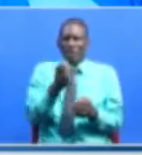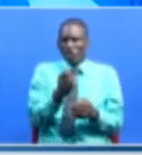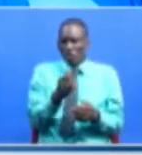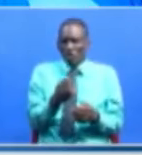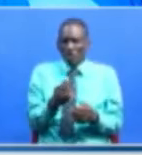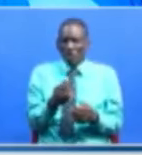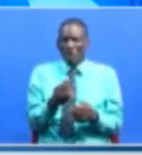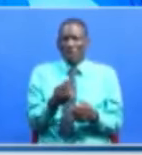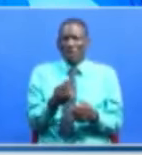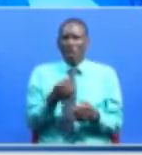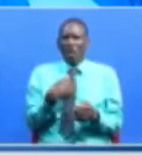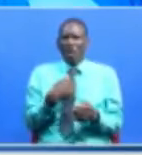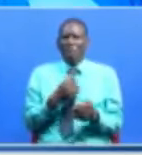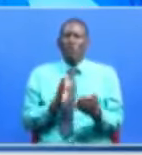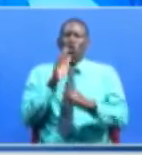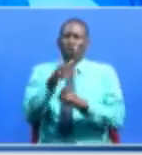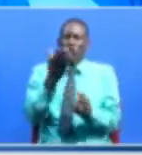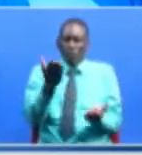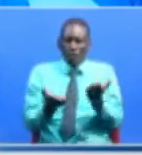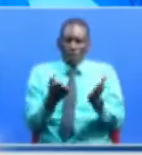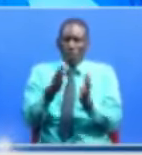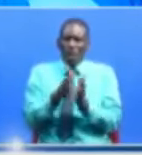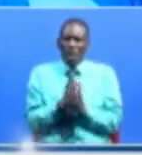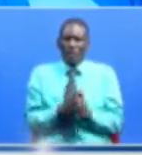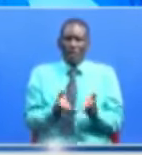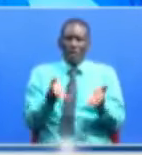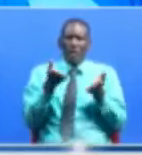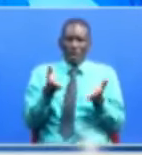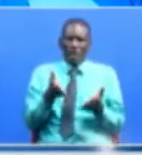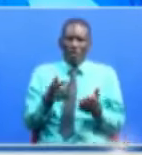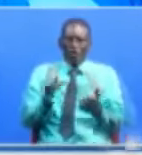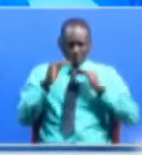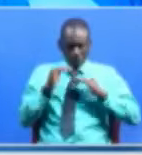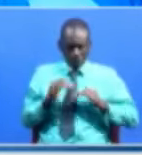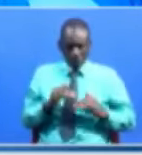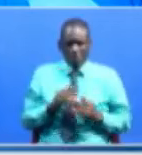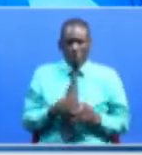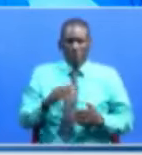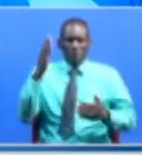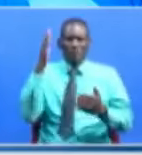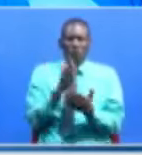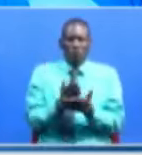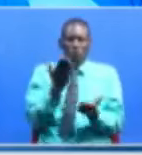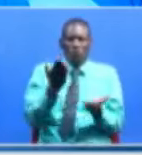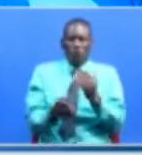had been overvalued and was now settling at its true value.